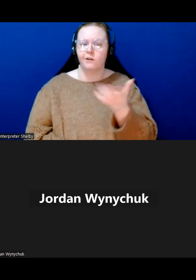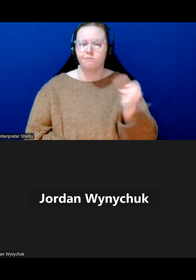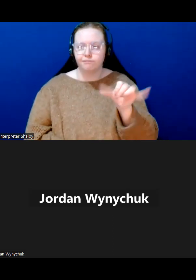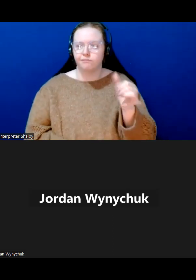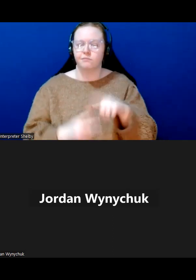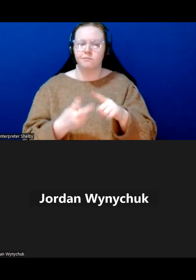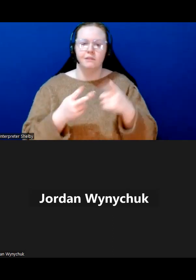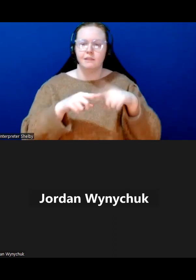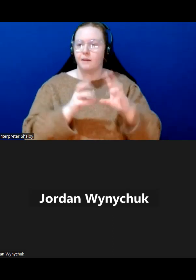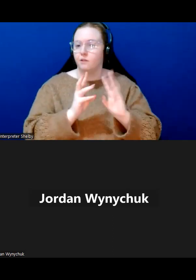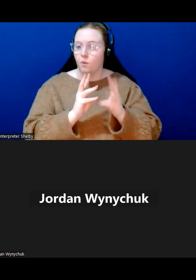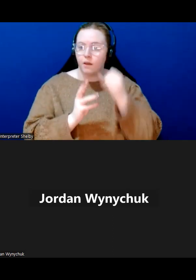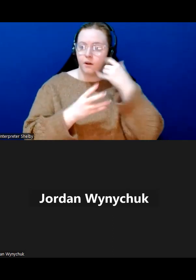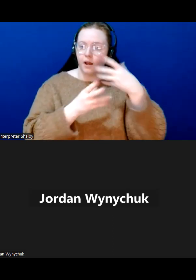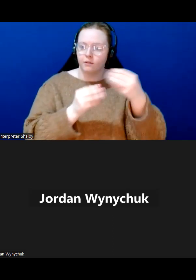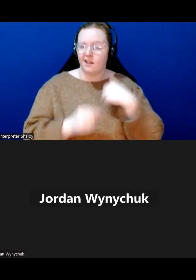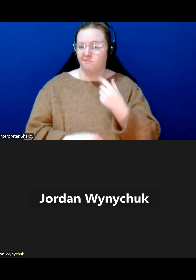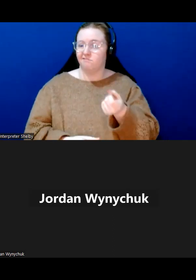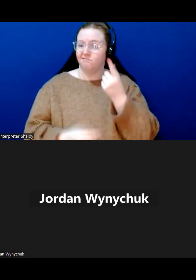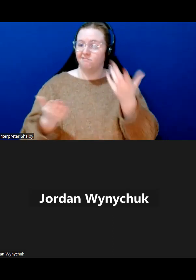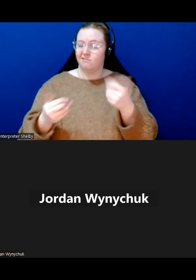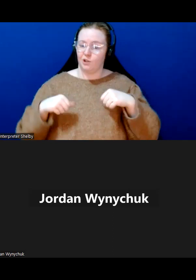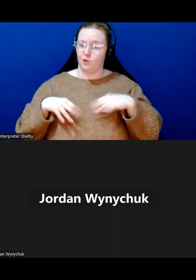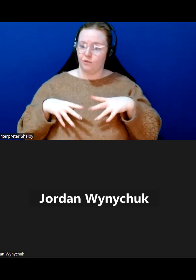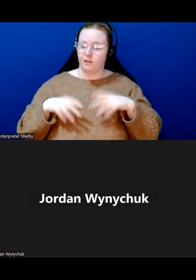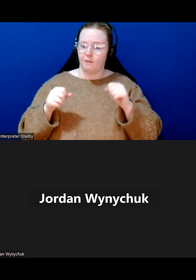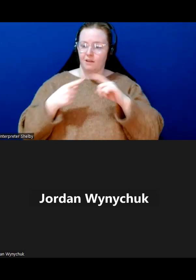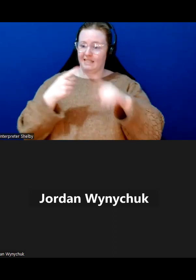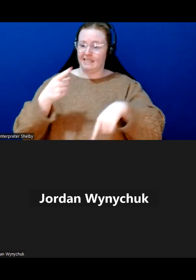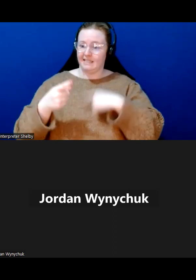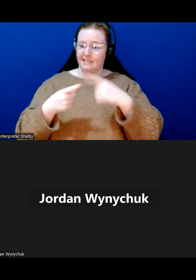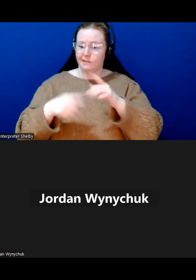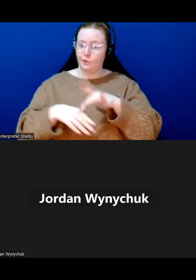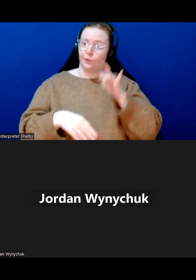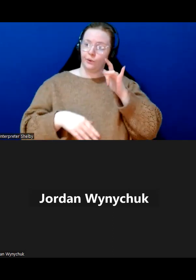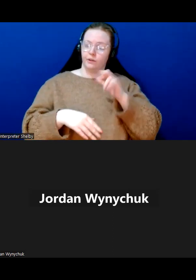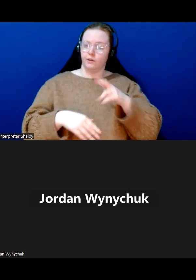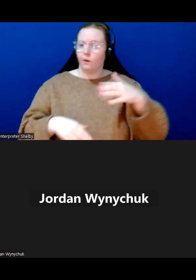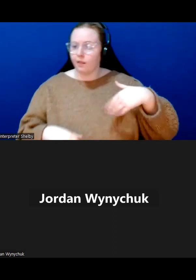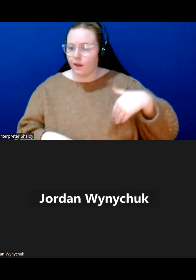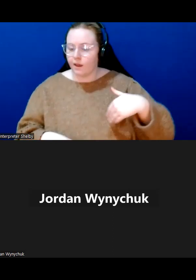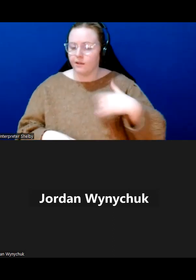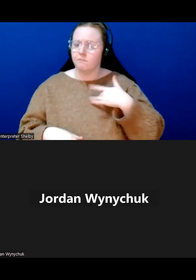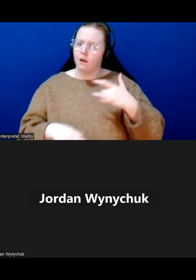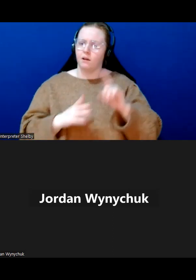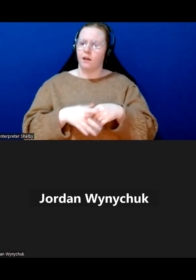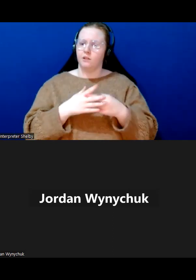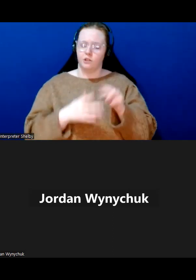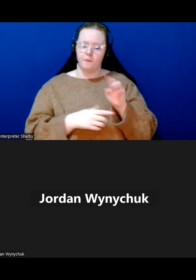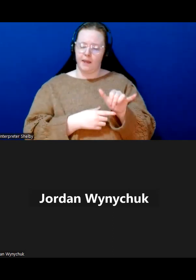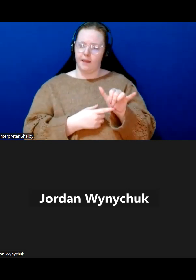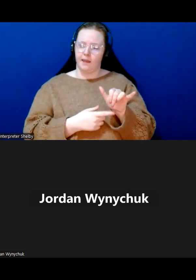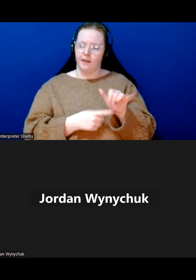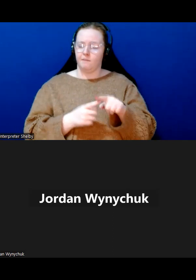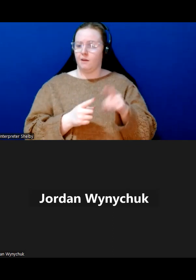all know that here in Newfoundland that sometimes we can get an earlier season and we can start, say, in May or June, but sometimes it is